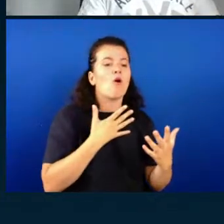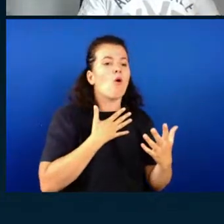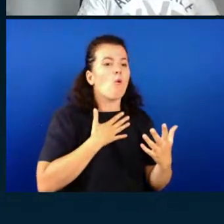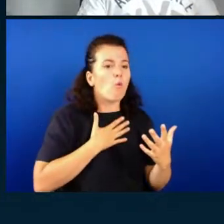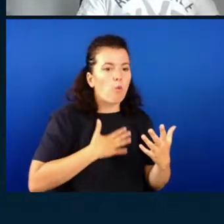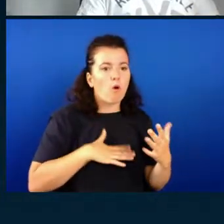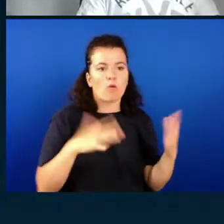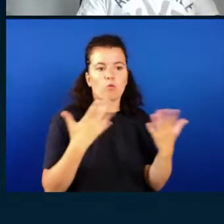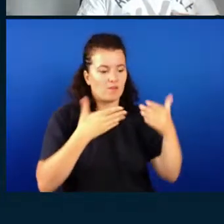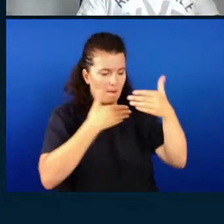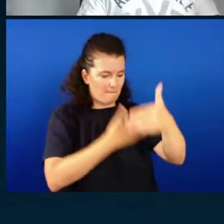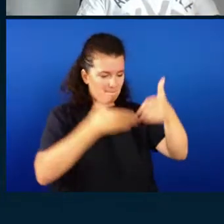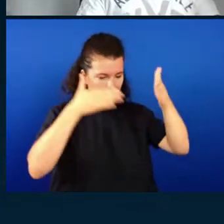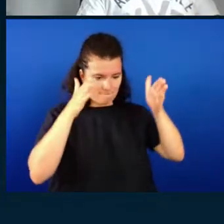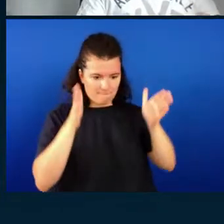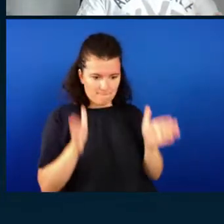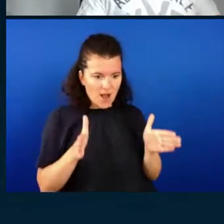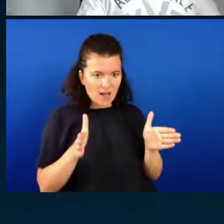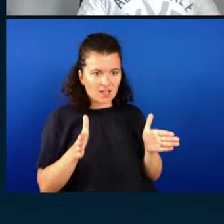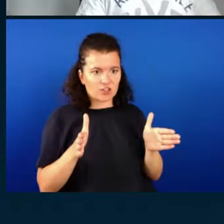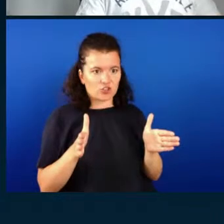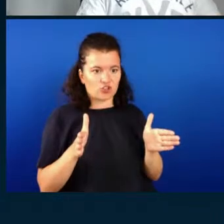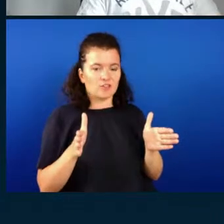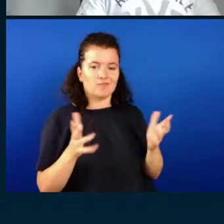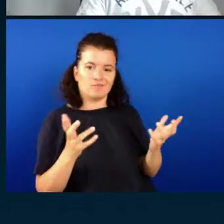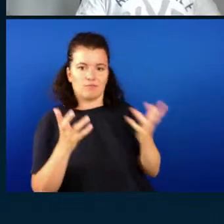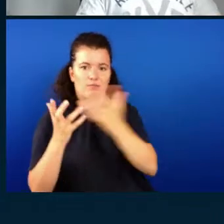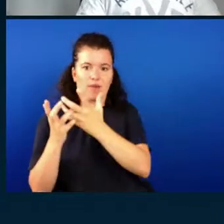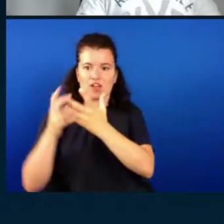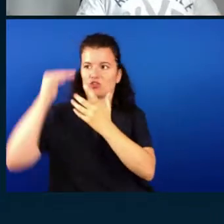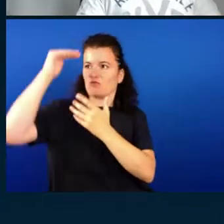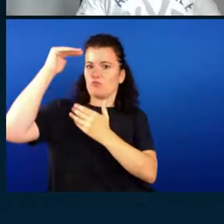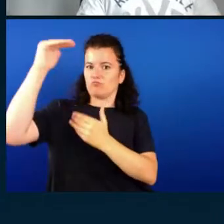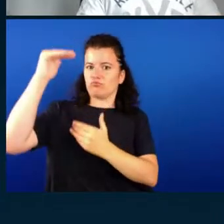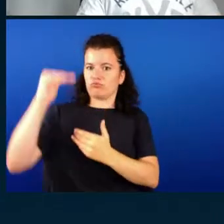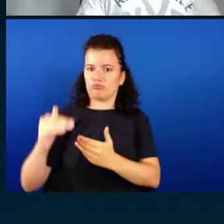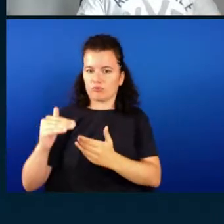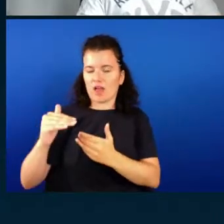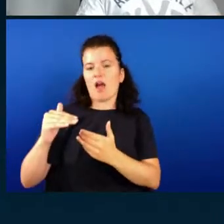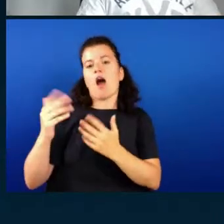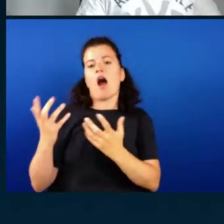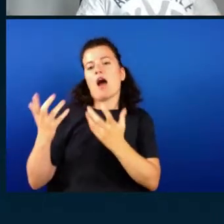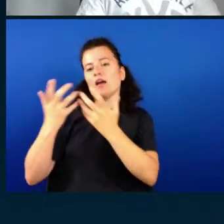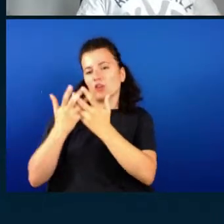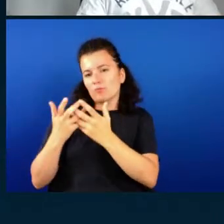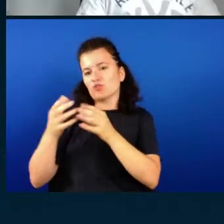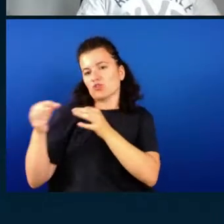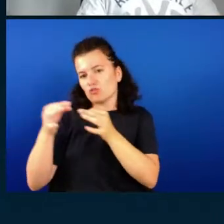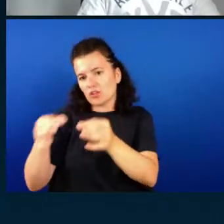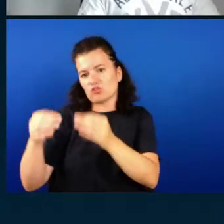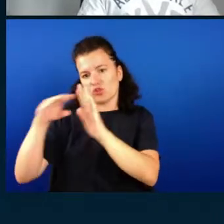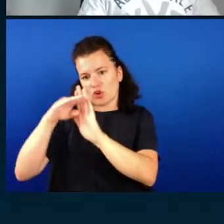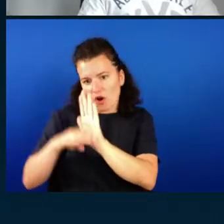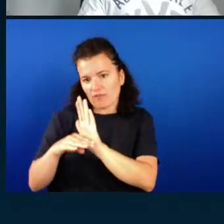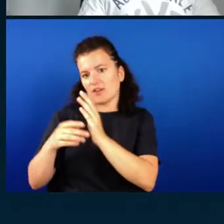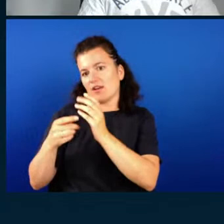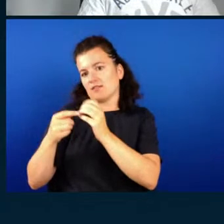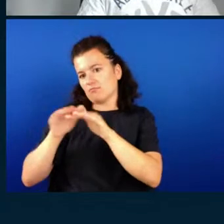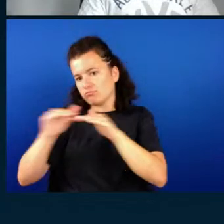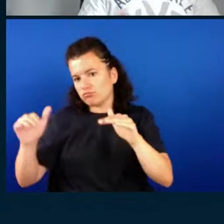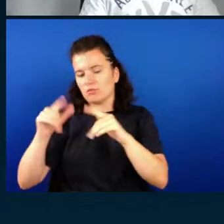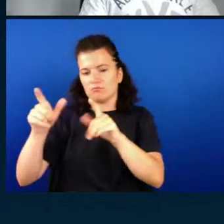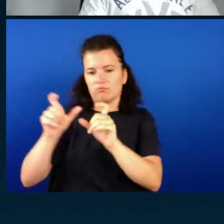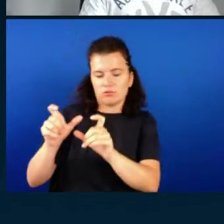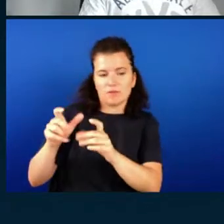complete package that meets these functions. So their main objective would end up as like